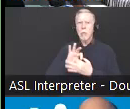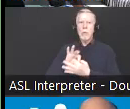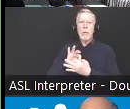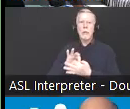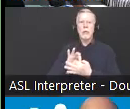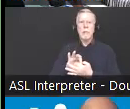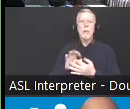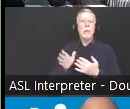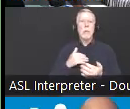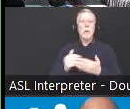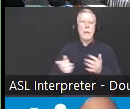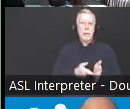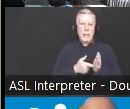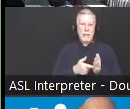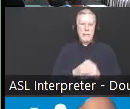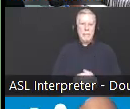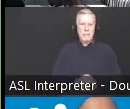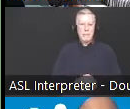takes.